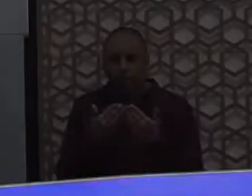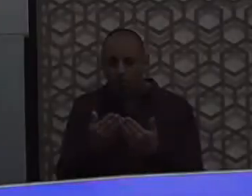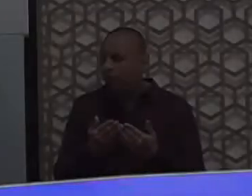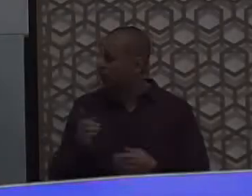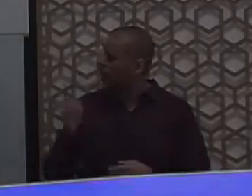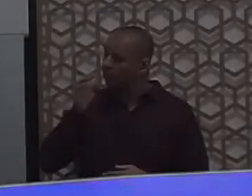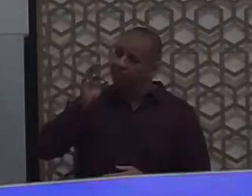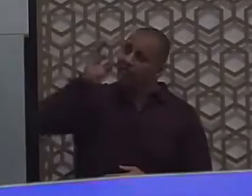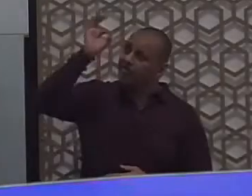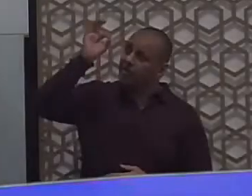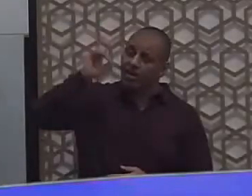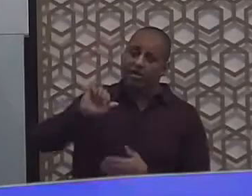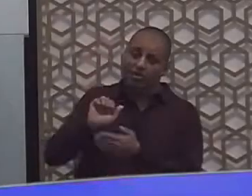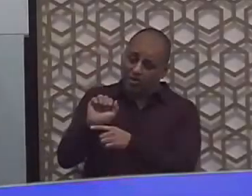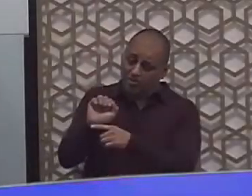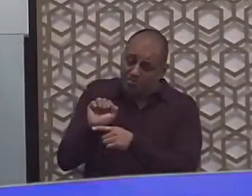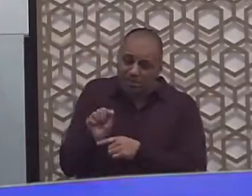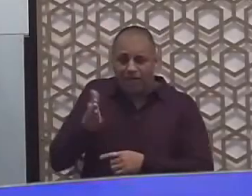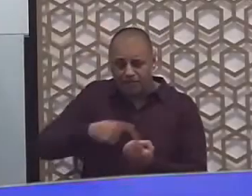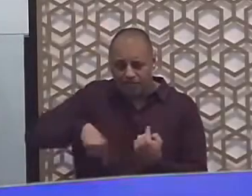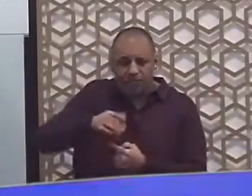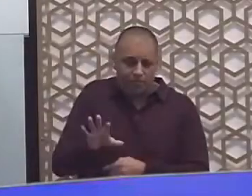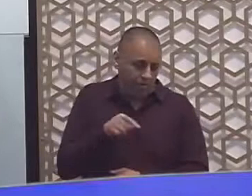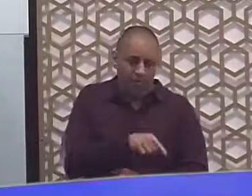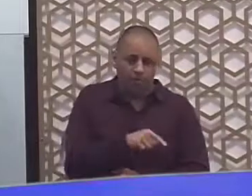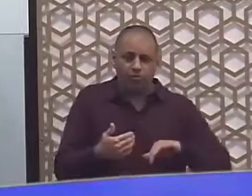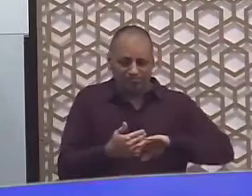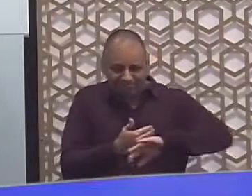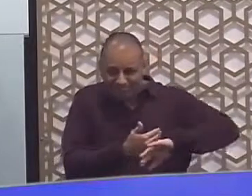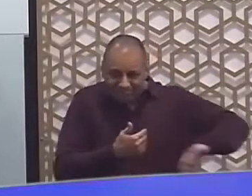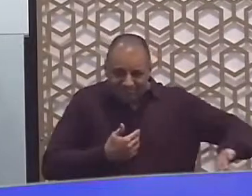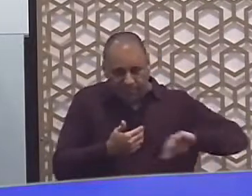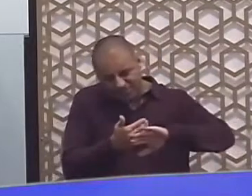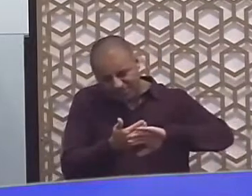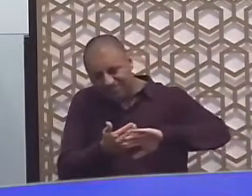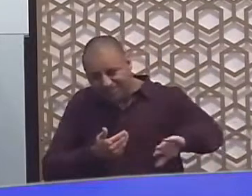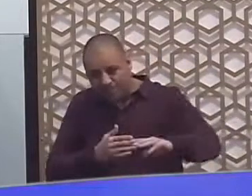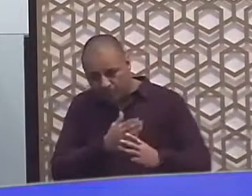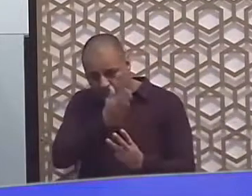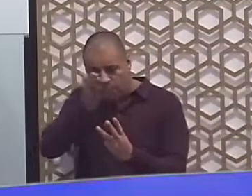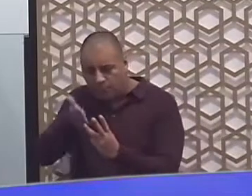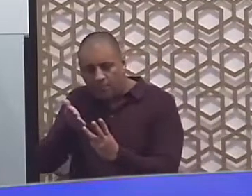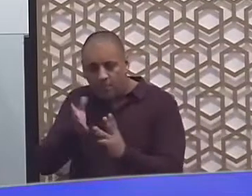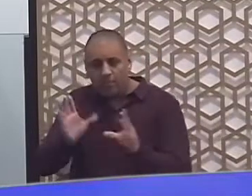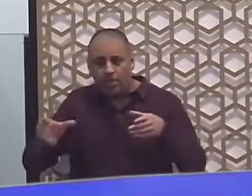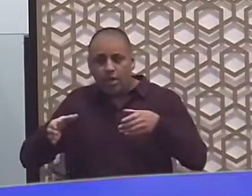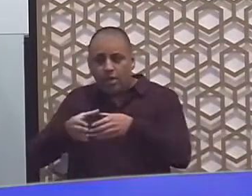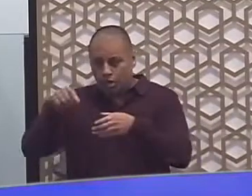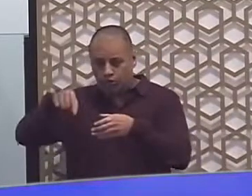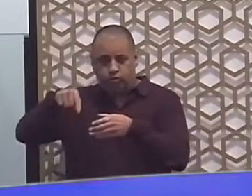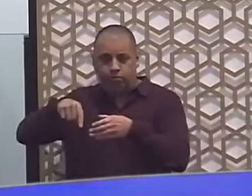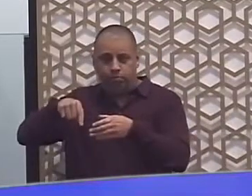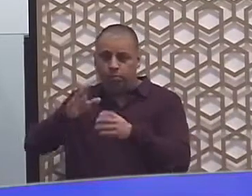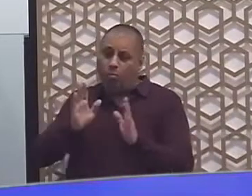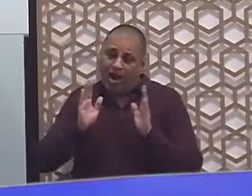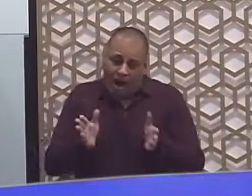Protect us from being from this group. Ameen. And then we have the third group. And this has to be the group that we are a part of. And we ask Allah